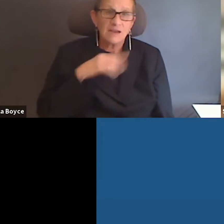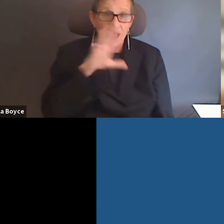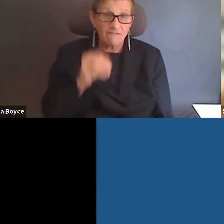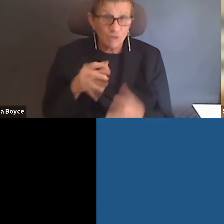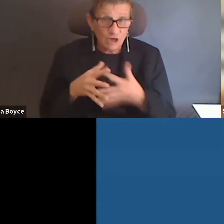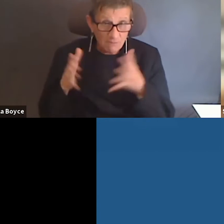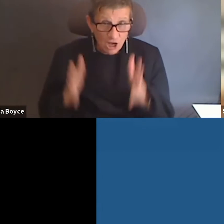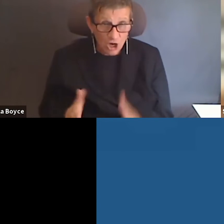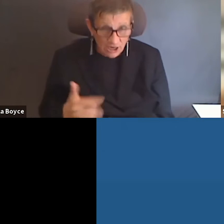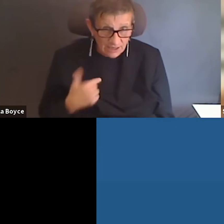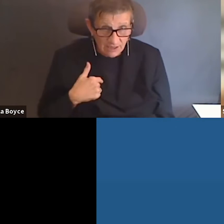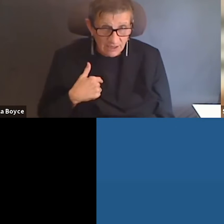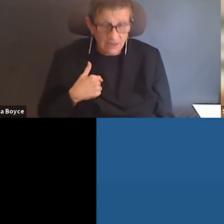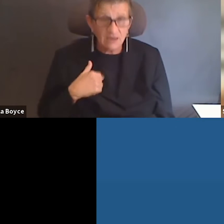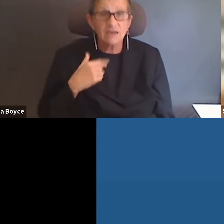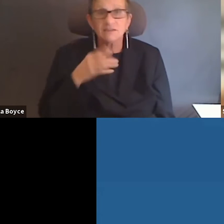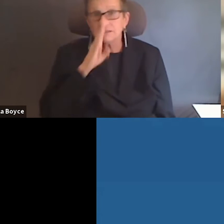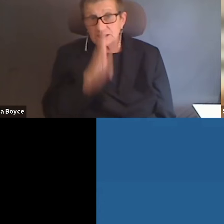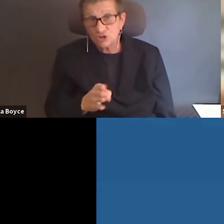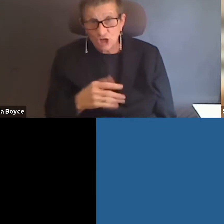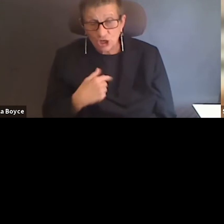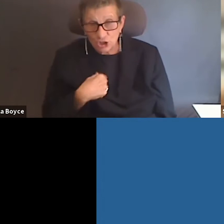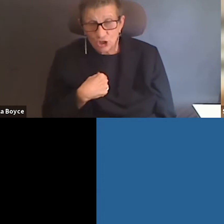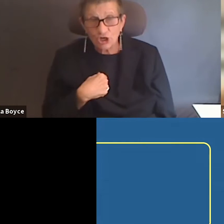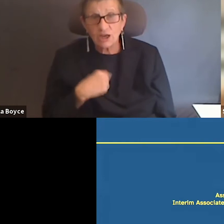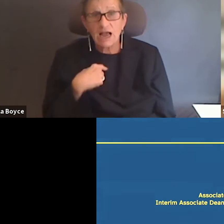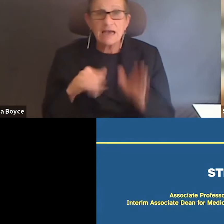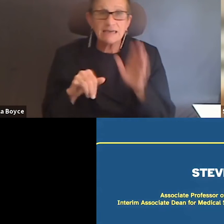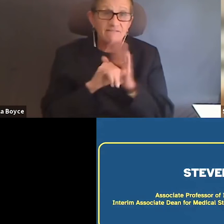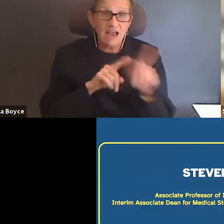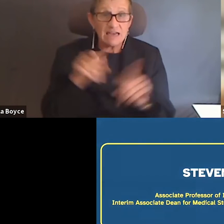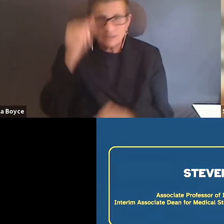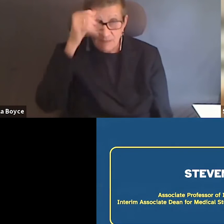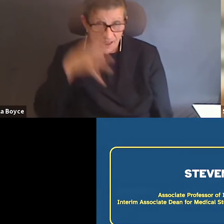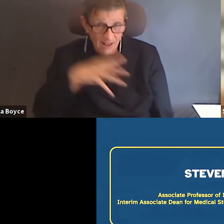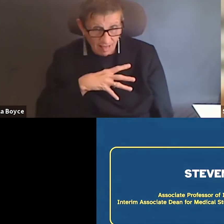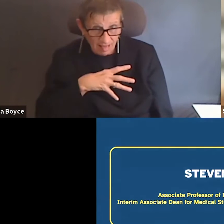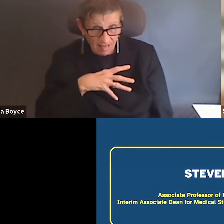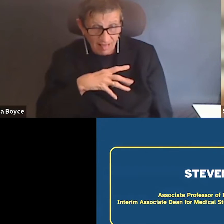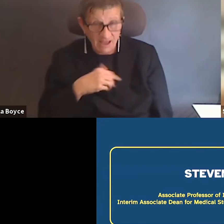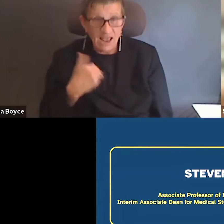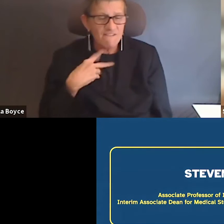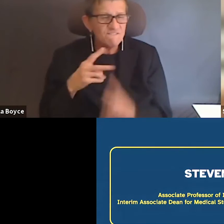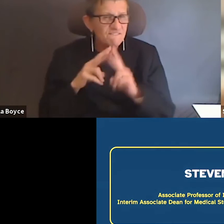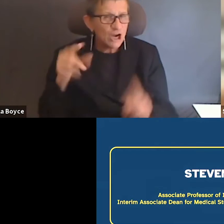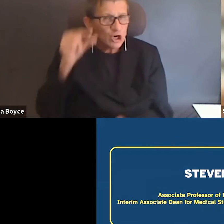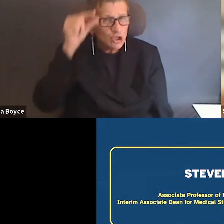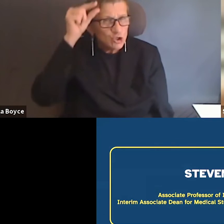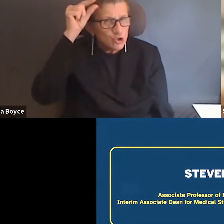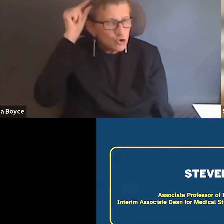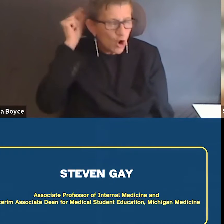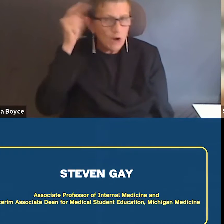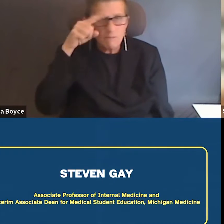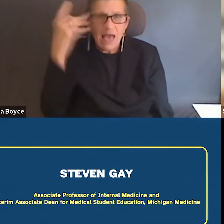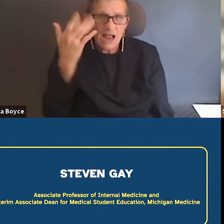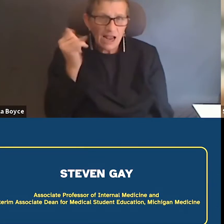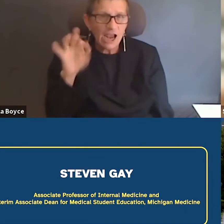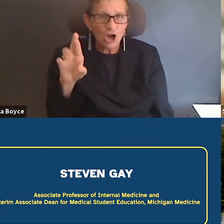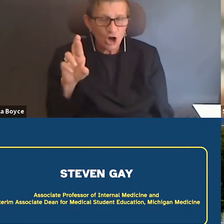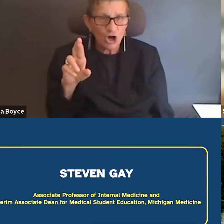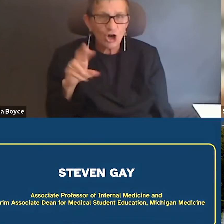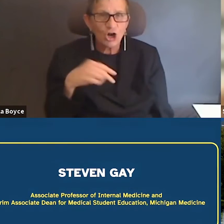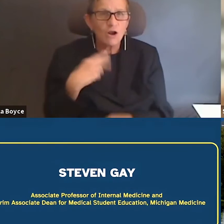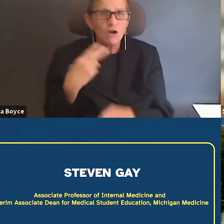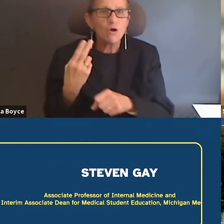American. I am cisgendered. I identify as male. I have very short black hair. I wear